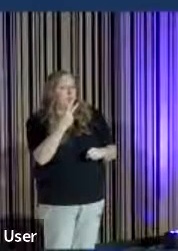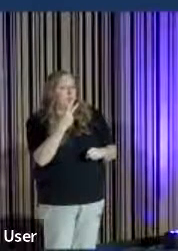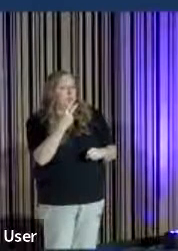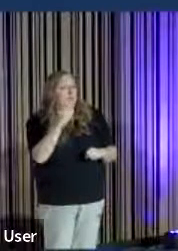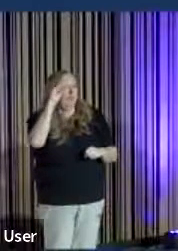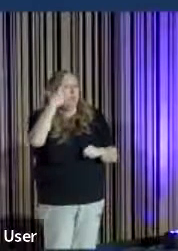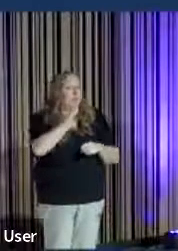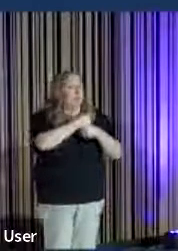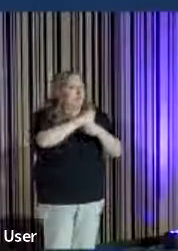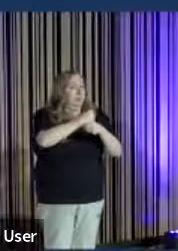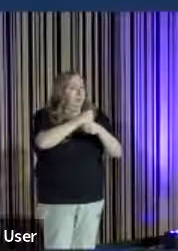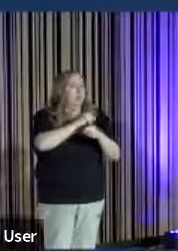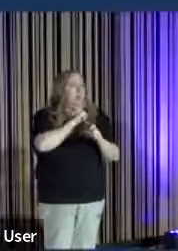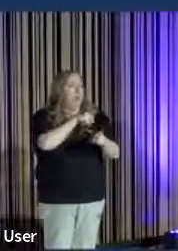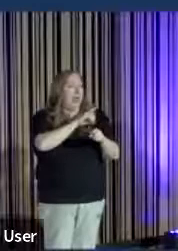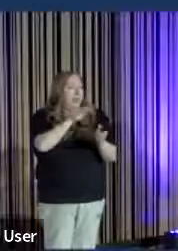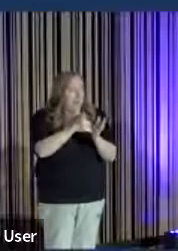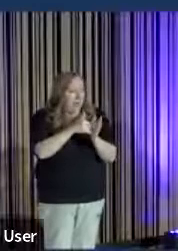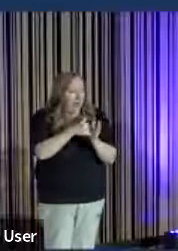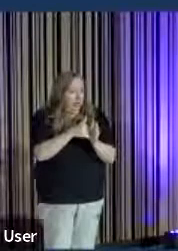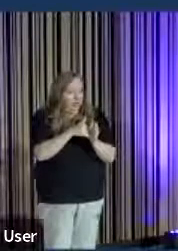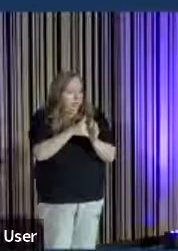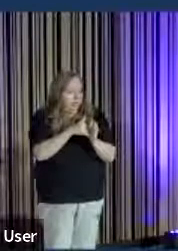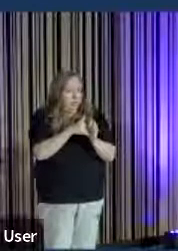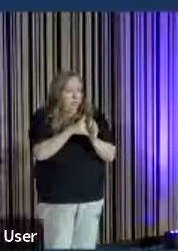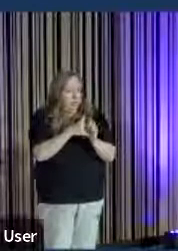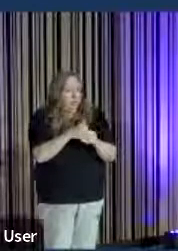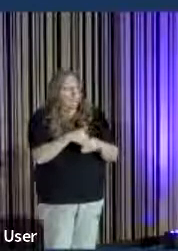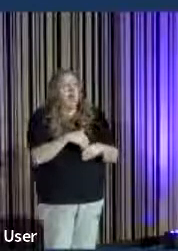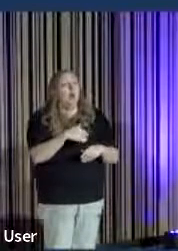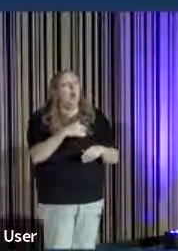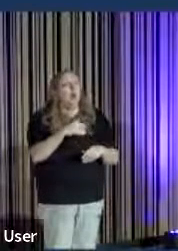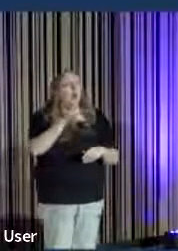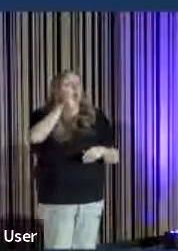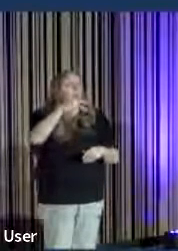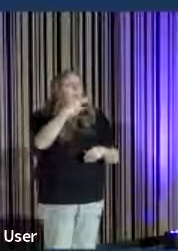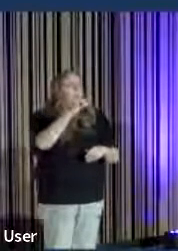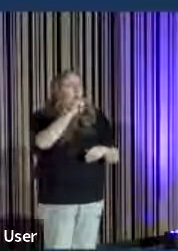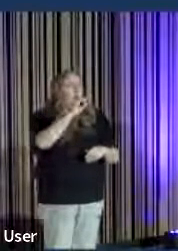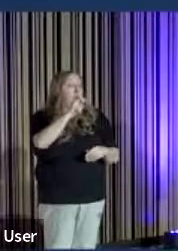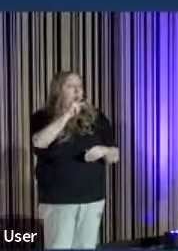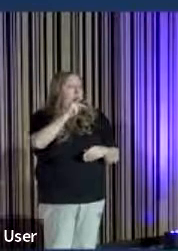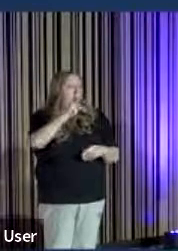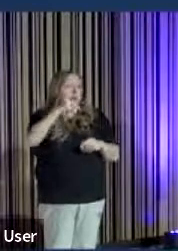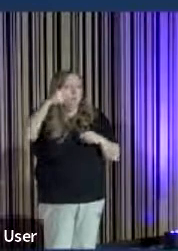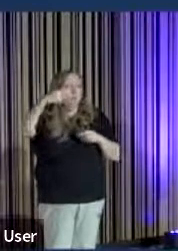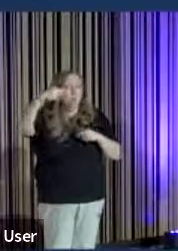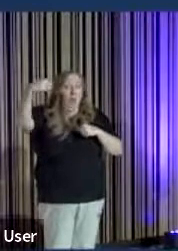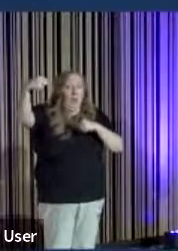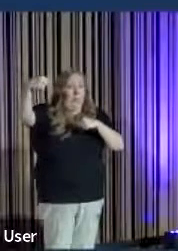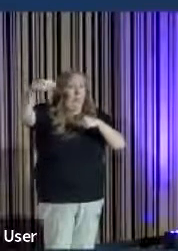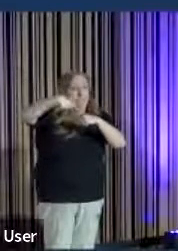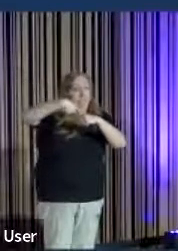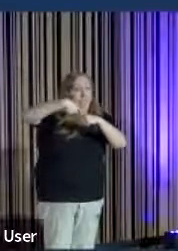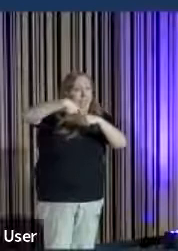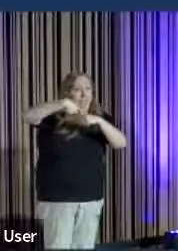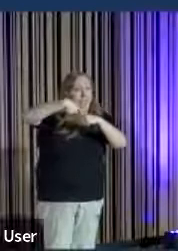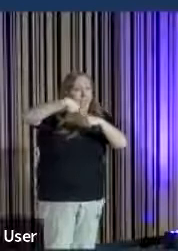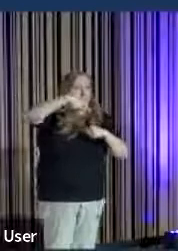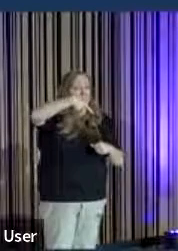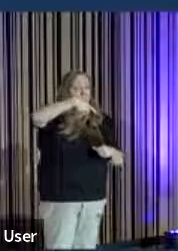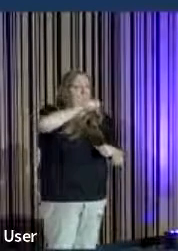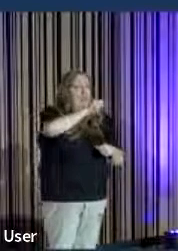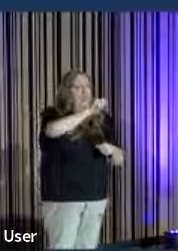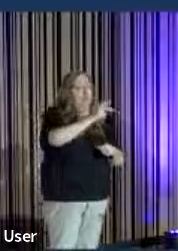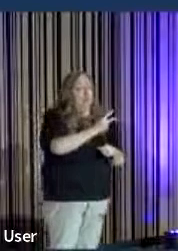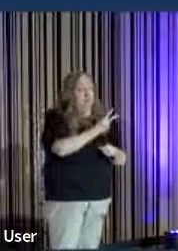centers. A photon of light strikes the first photosystem, which happens to be called PS2. And then it can